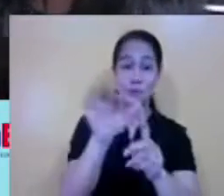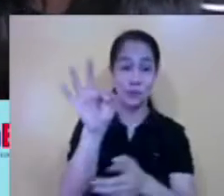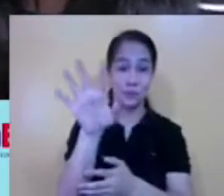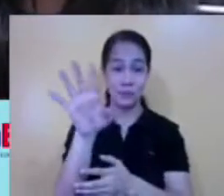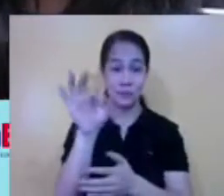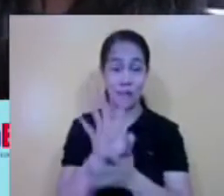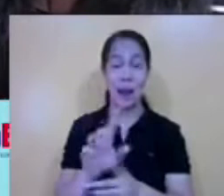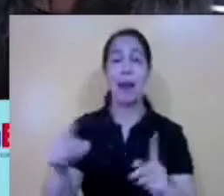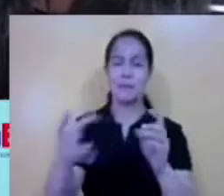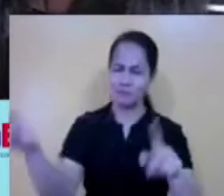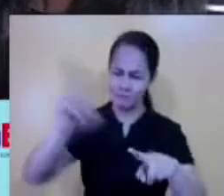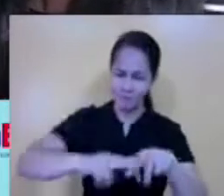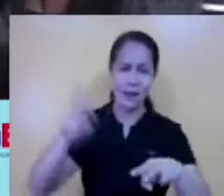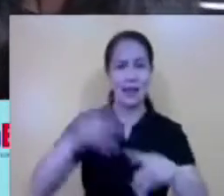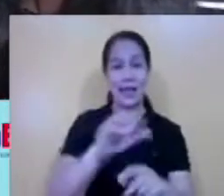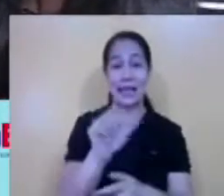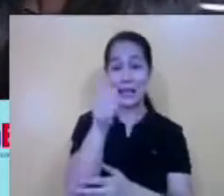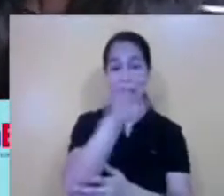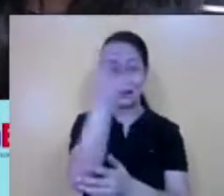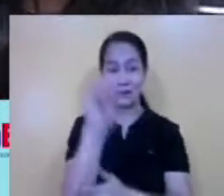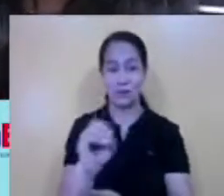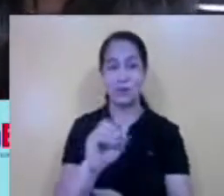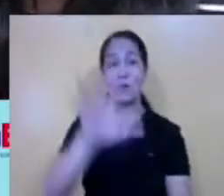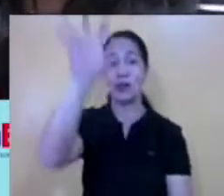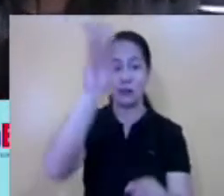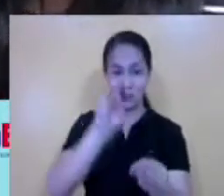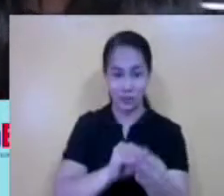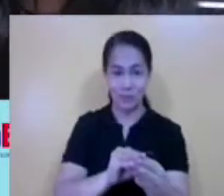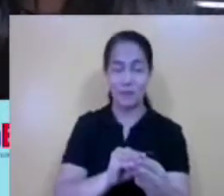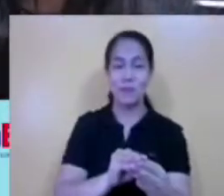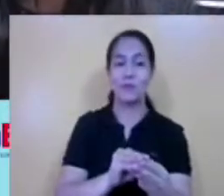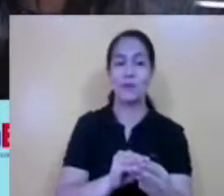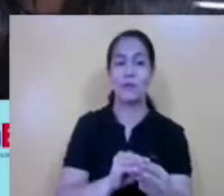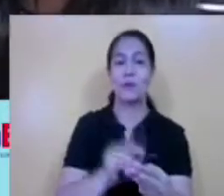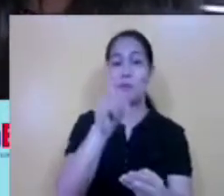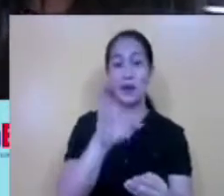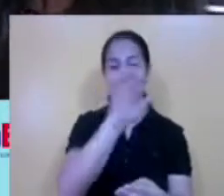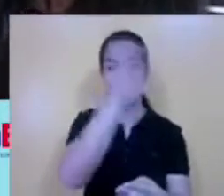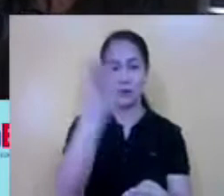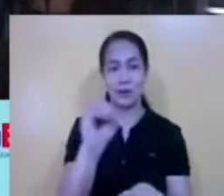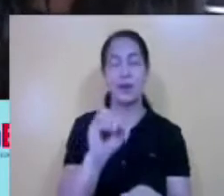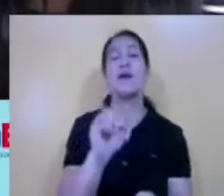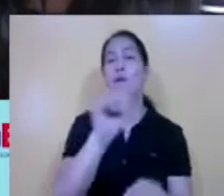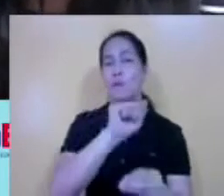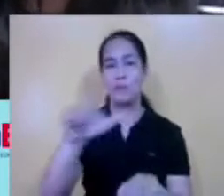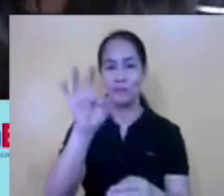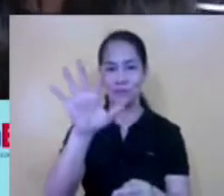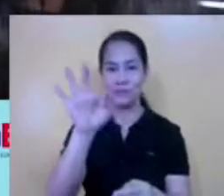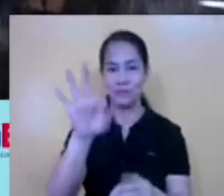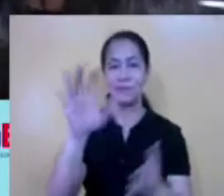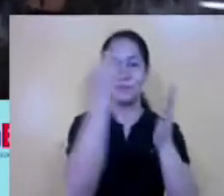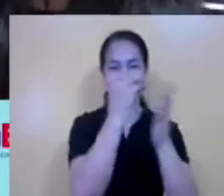that's 10% for a total weight of 100% for all 19 indicators. So you may be